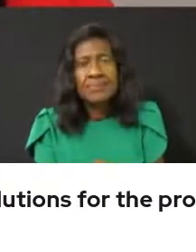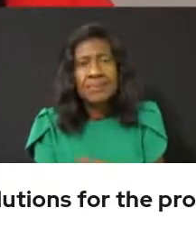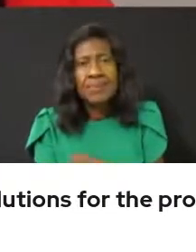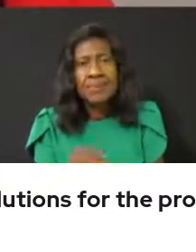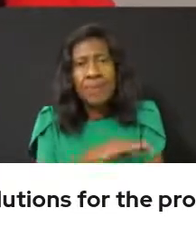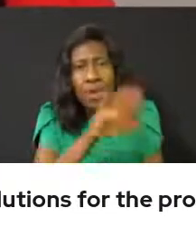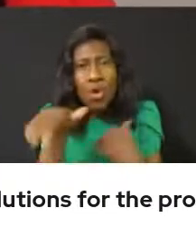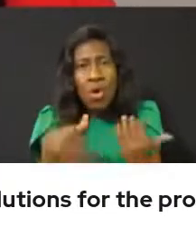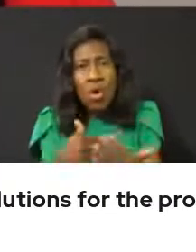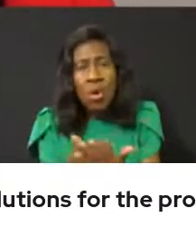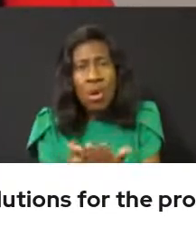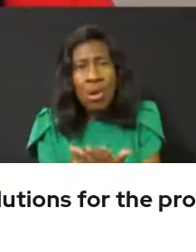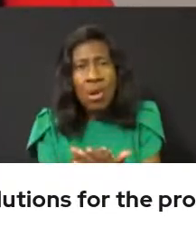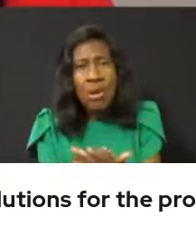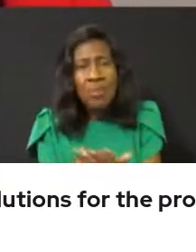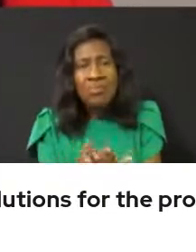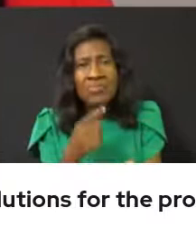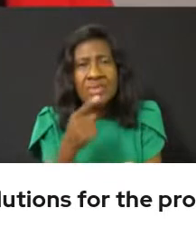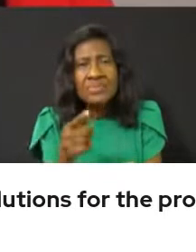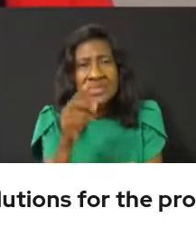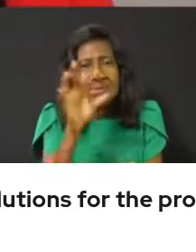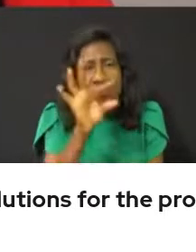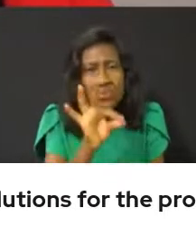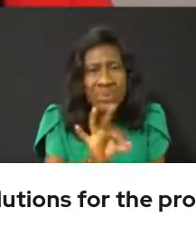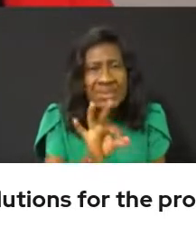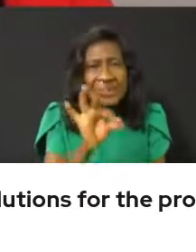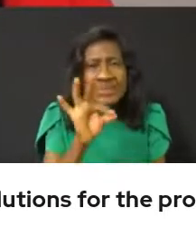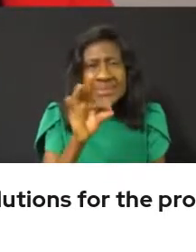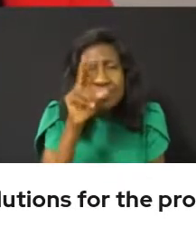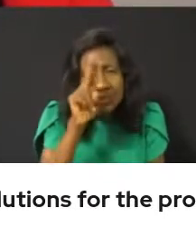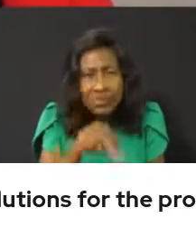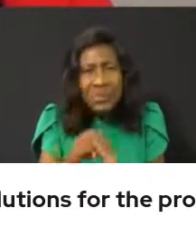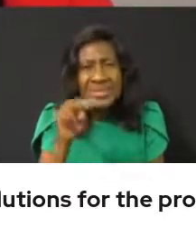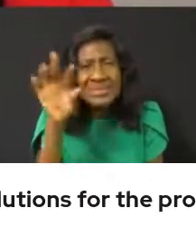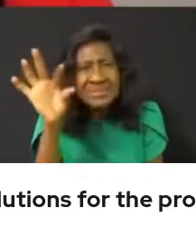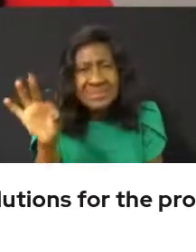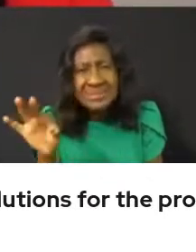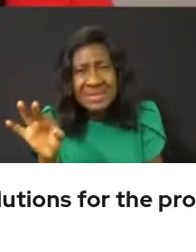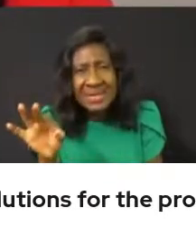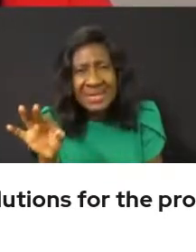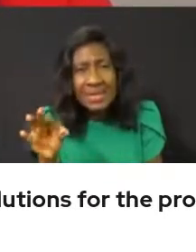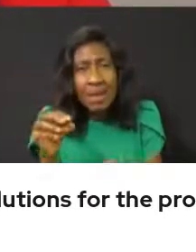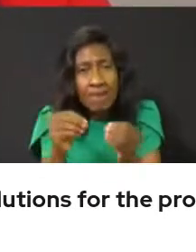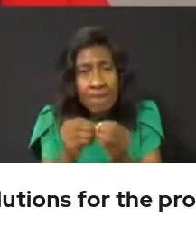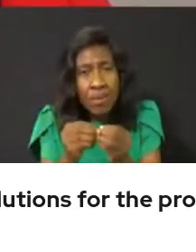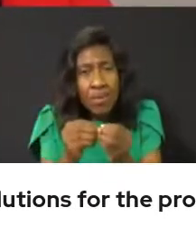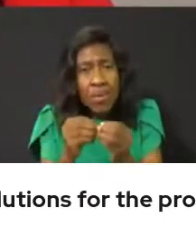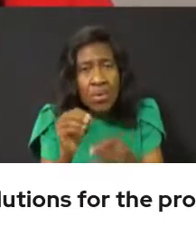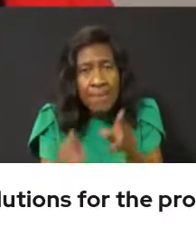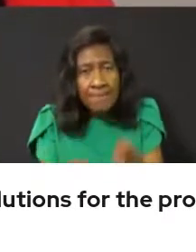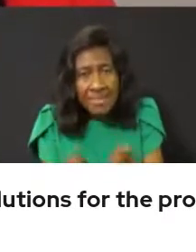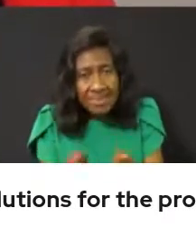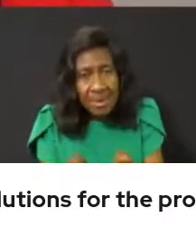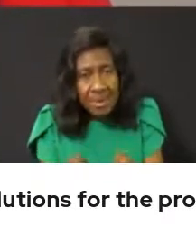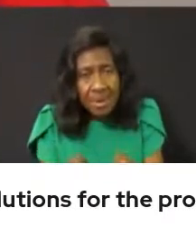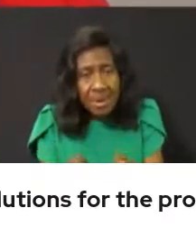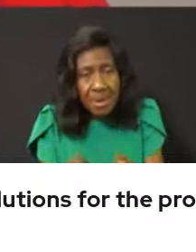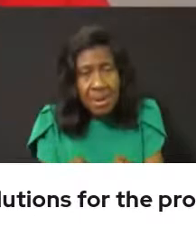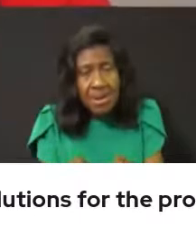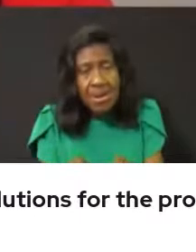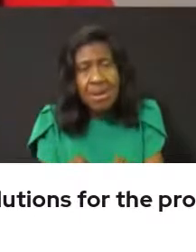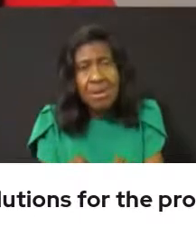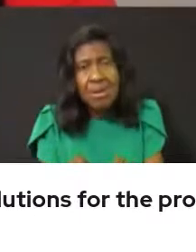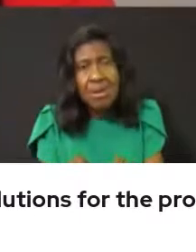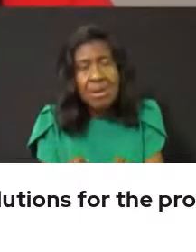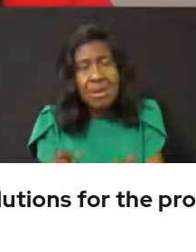have extended 29 temporary officers for employment, 16